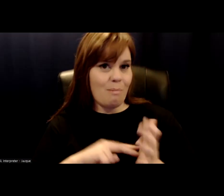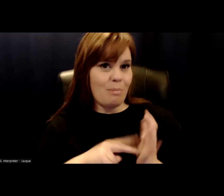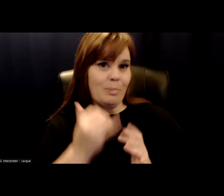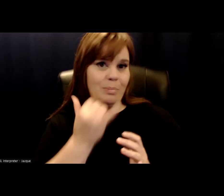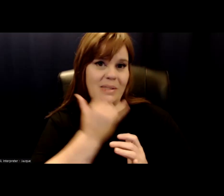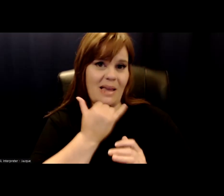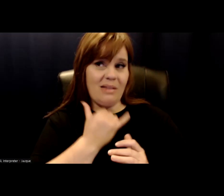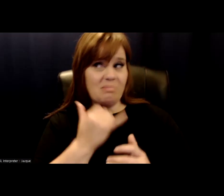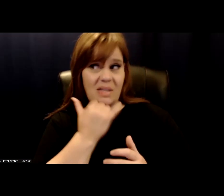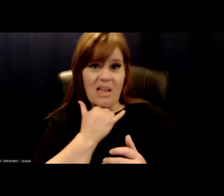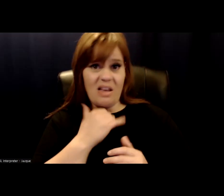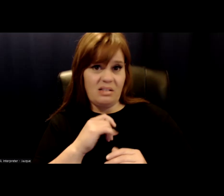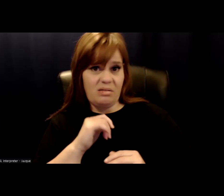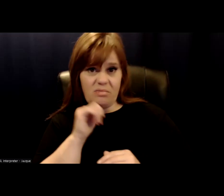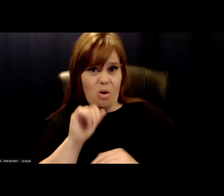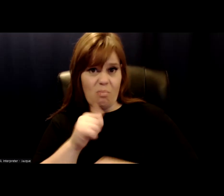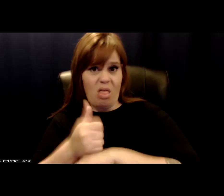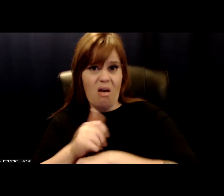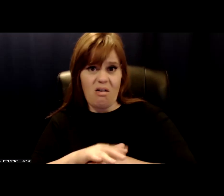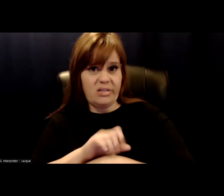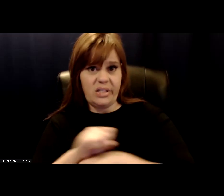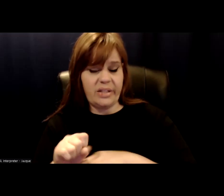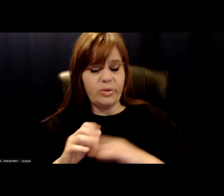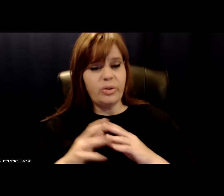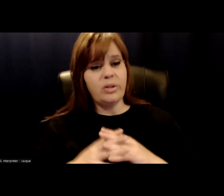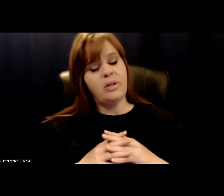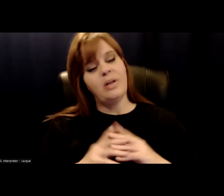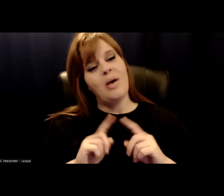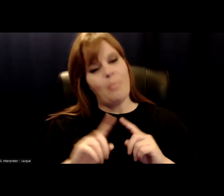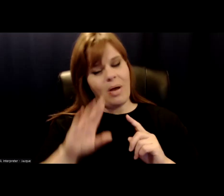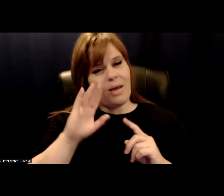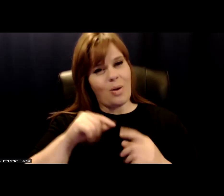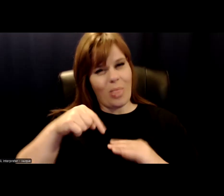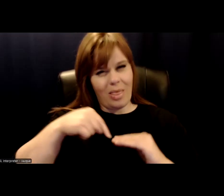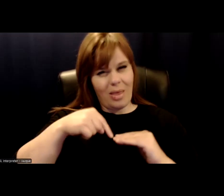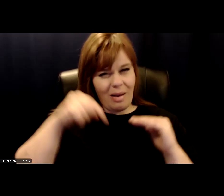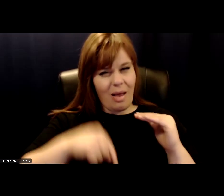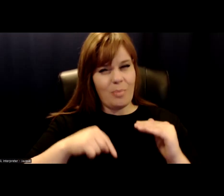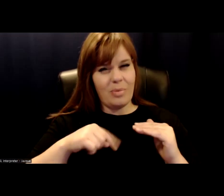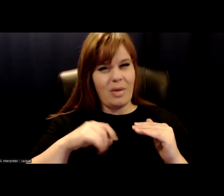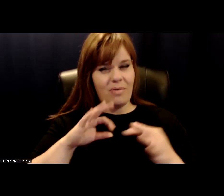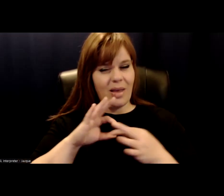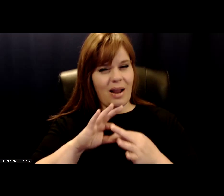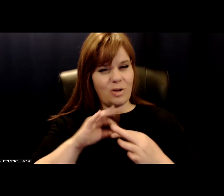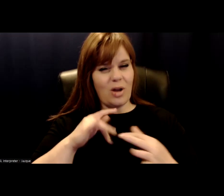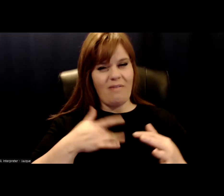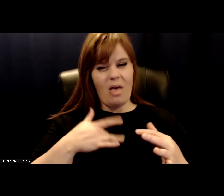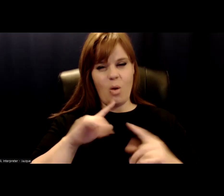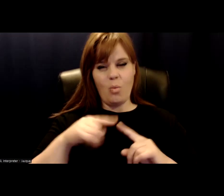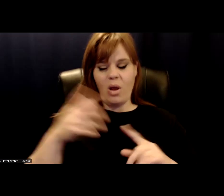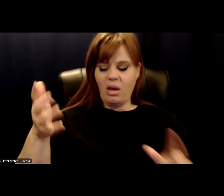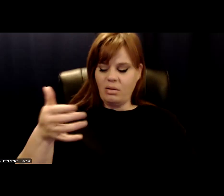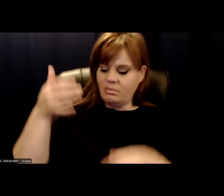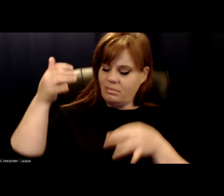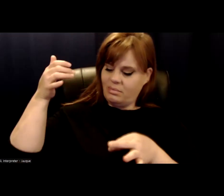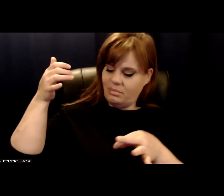But I also know that the depth of the connection that I felt when I held the cello again only had